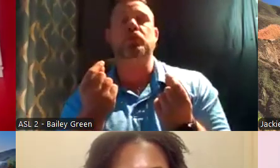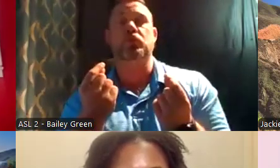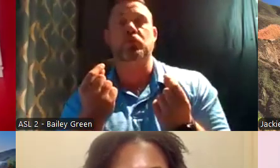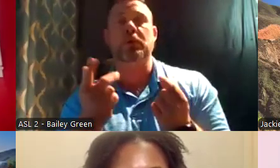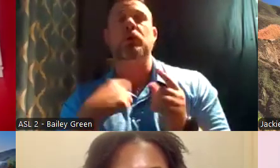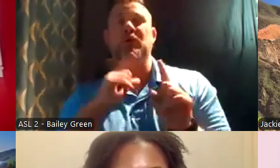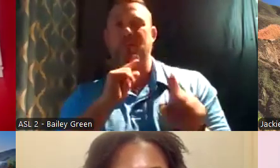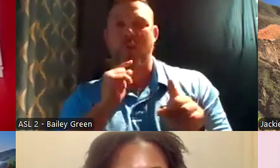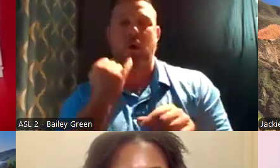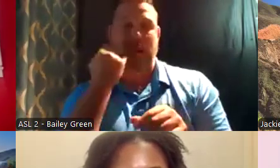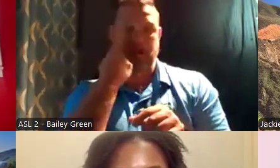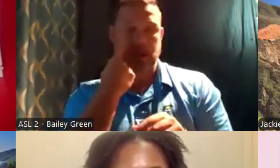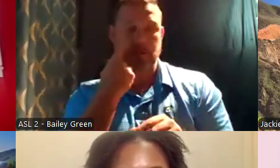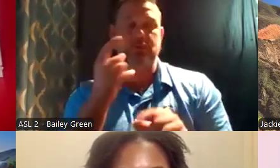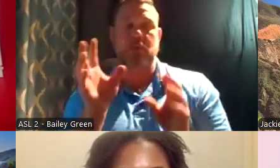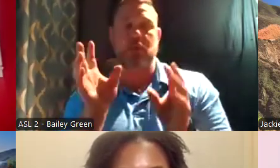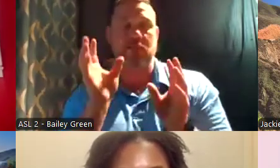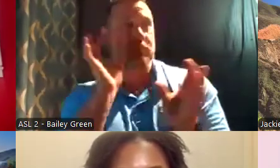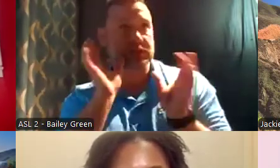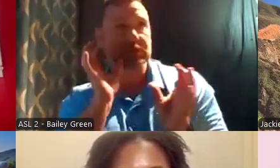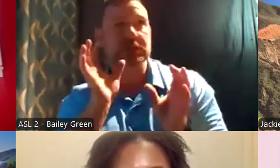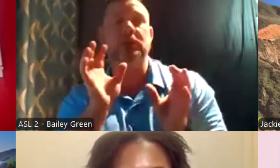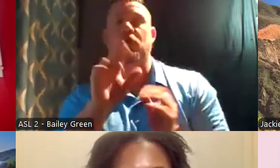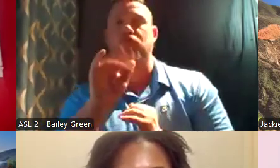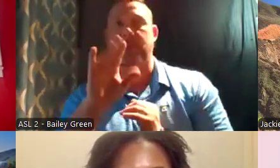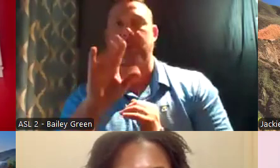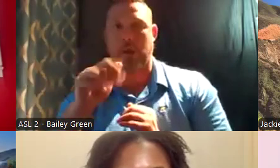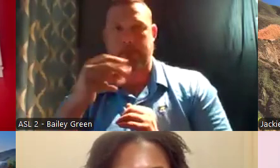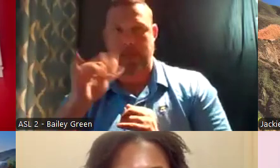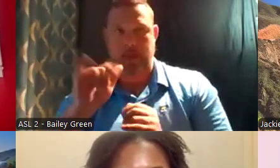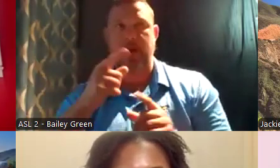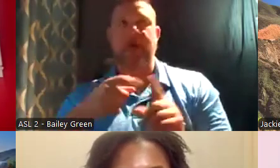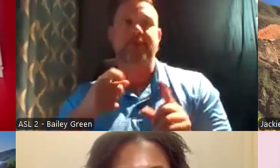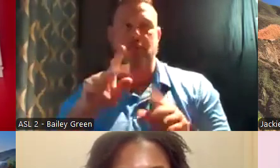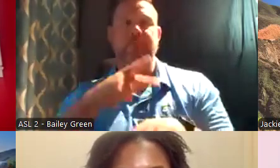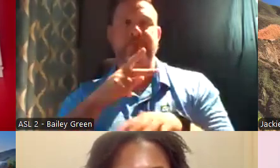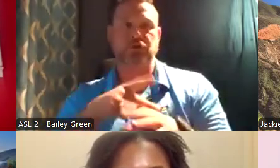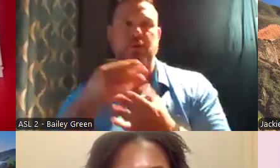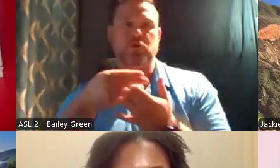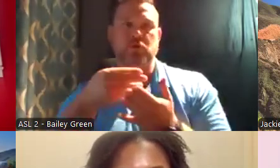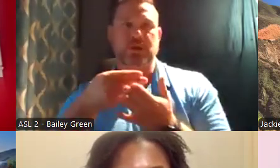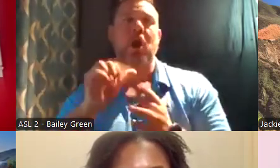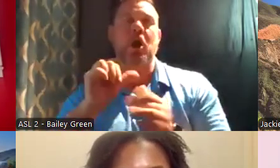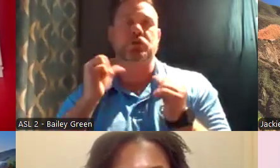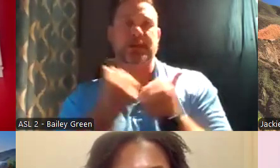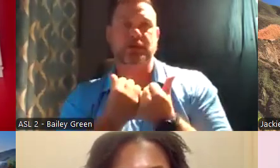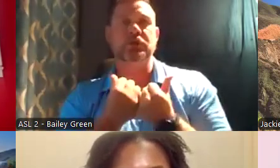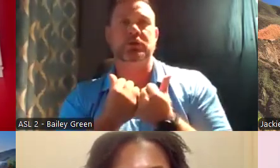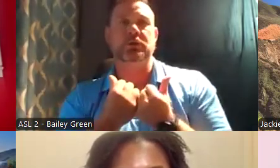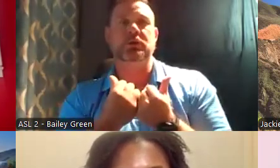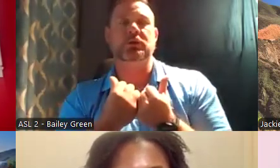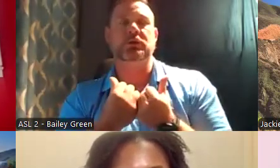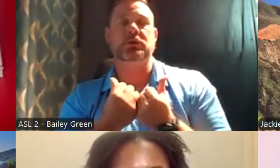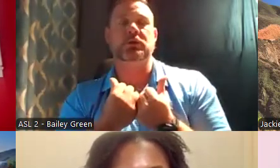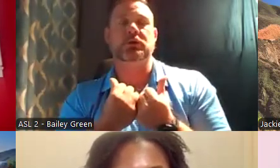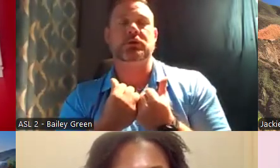reported on last time was have a listening session with Rebecca May from the Professional Fiduciaries Association. And also, I just want to,